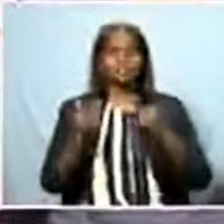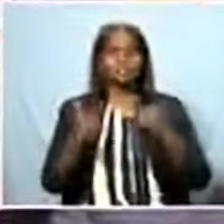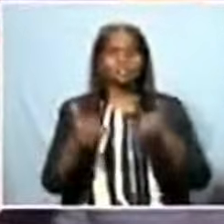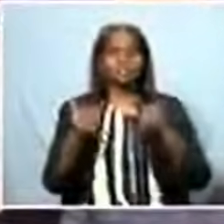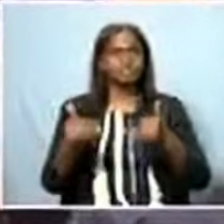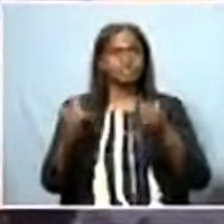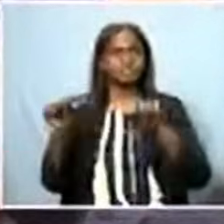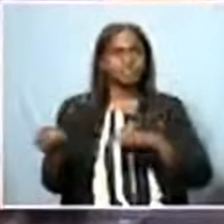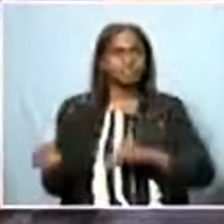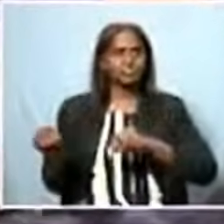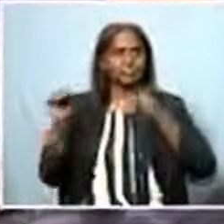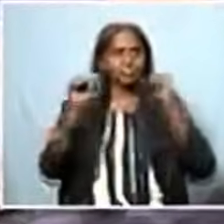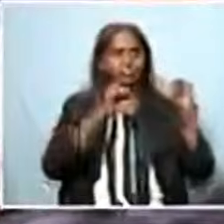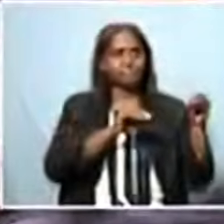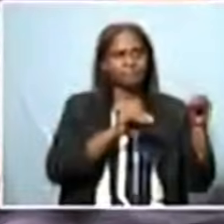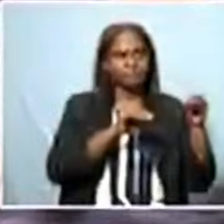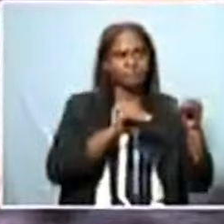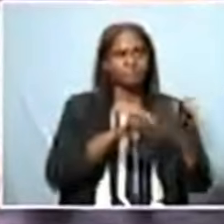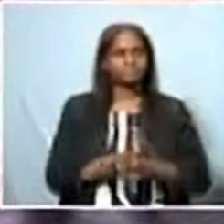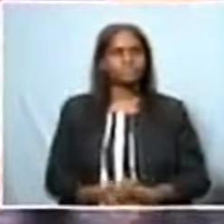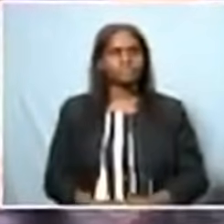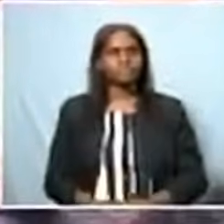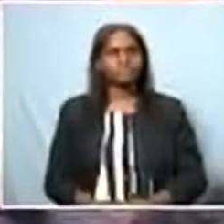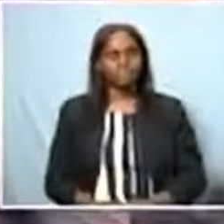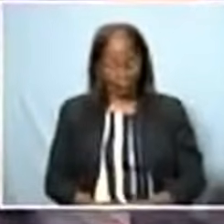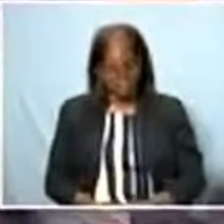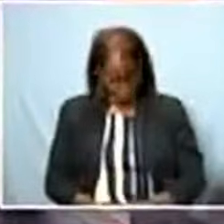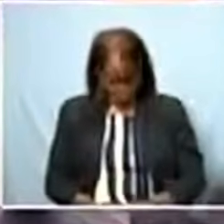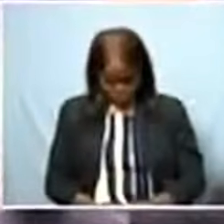now adjourned.